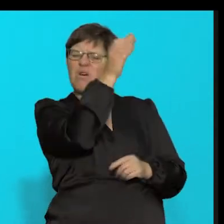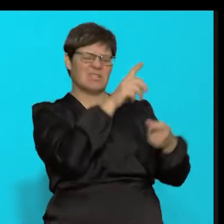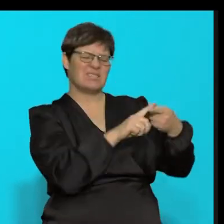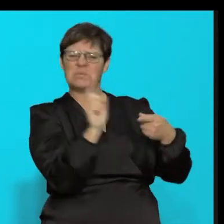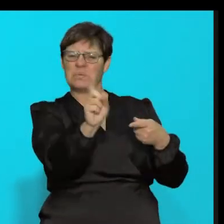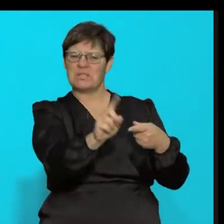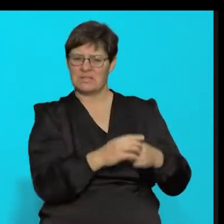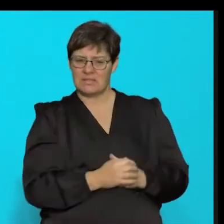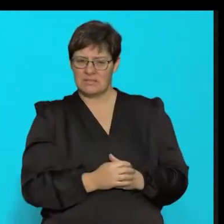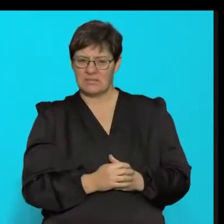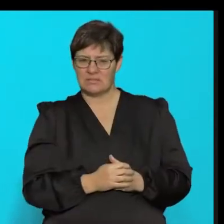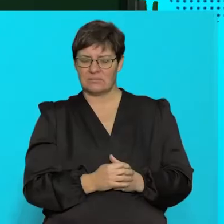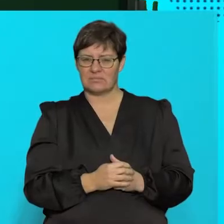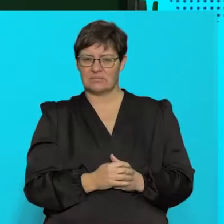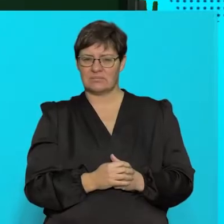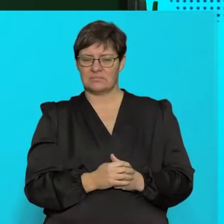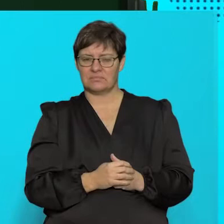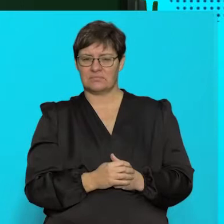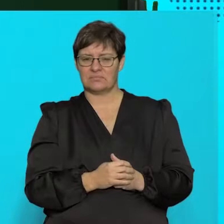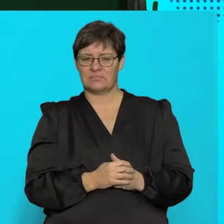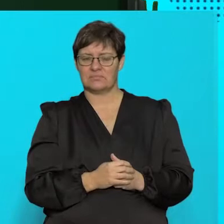forecasting? Okay.